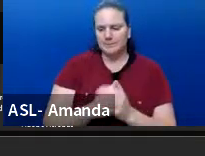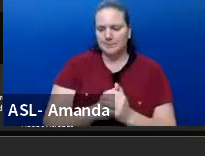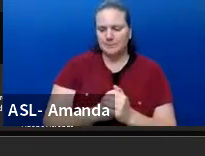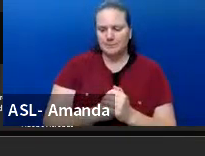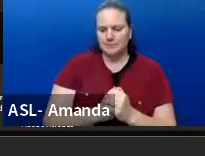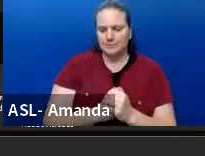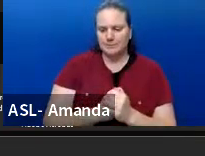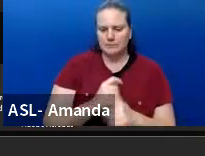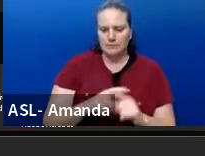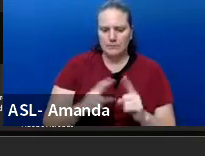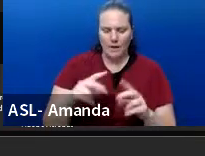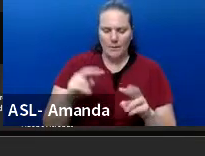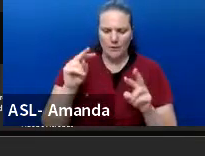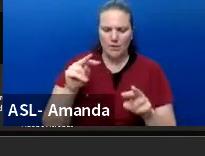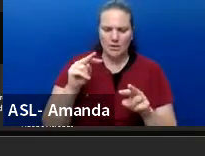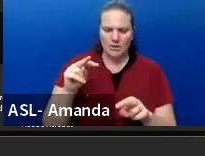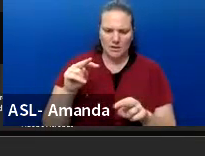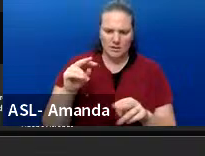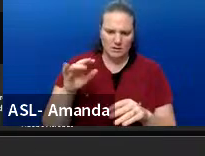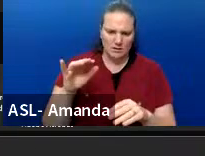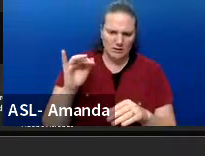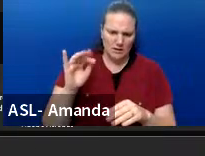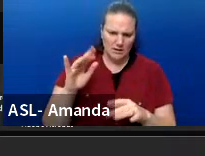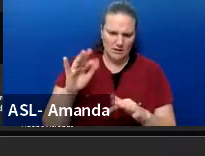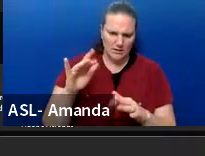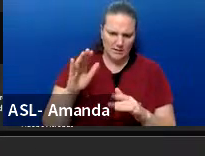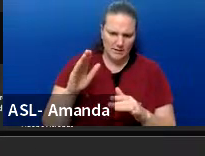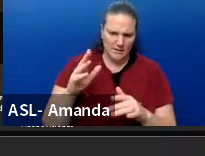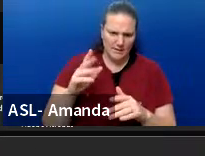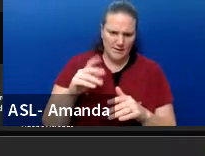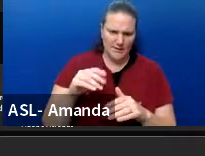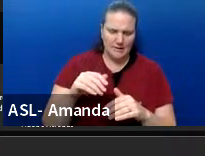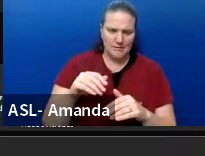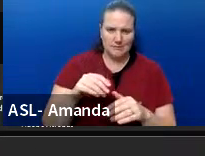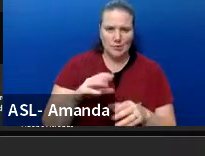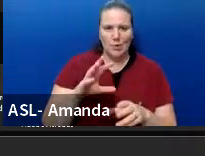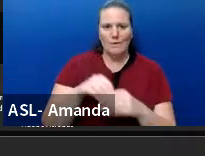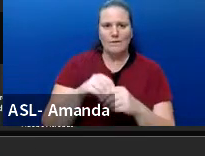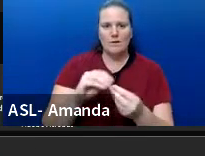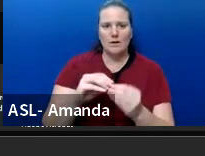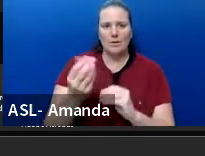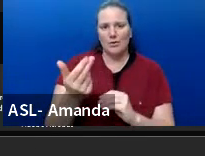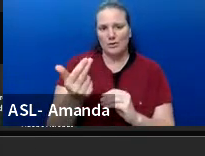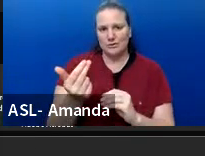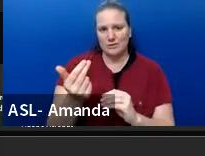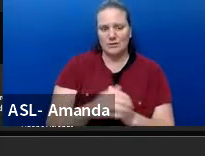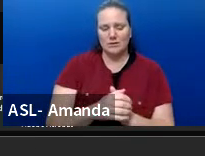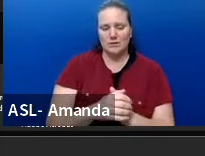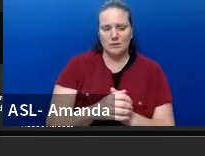I was looking at after heading into number 13.